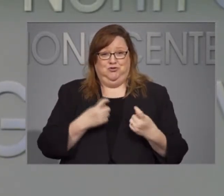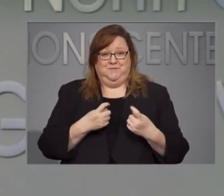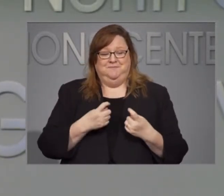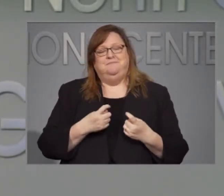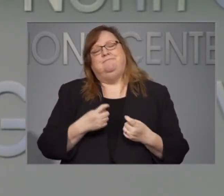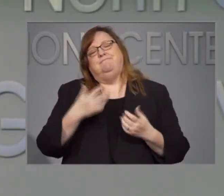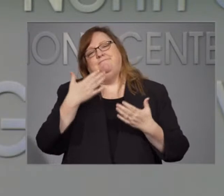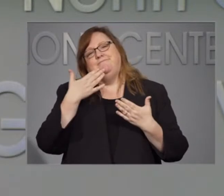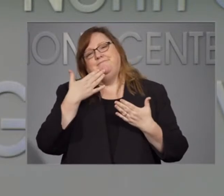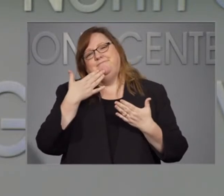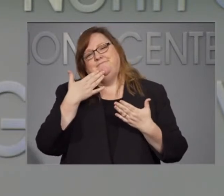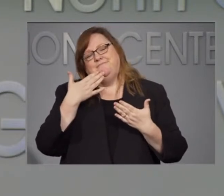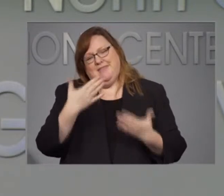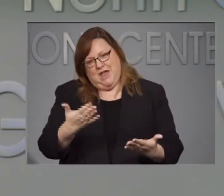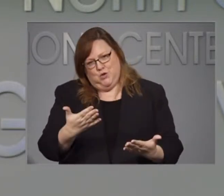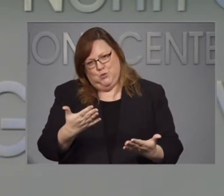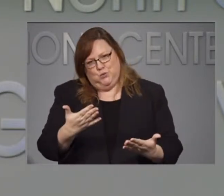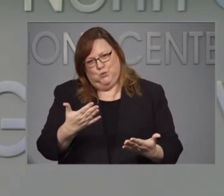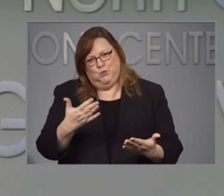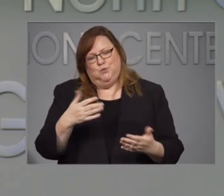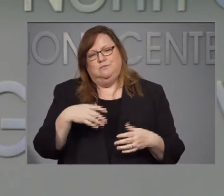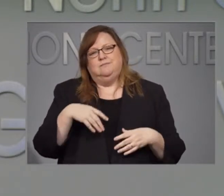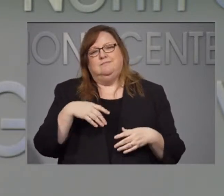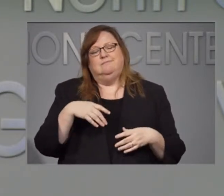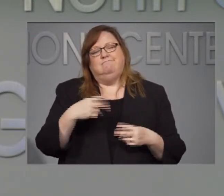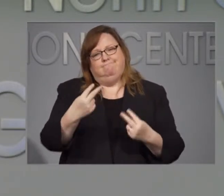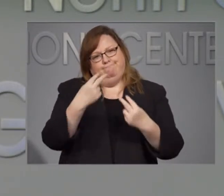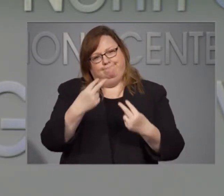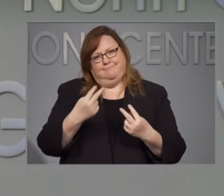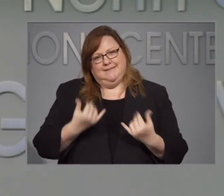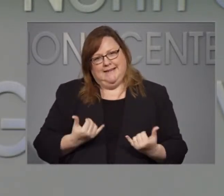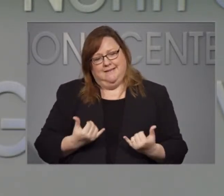We thank you all for joining us